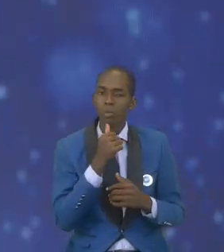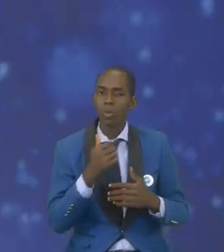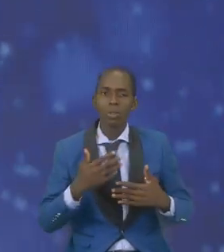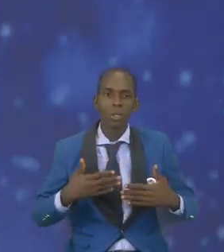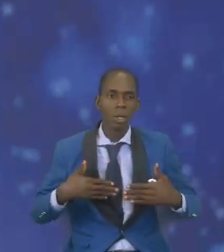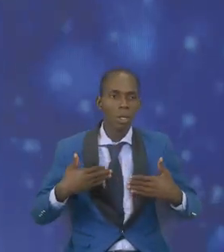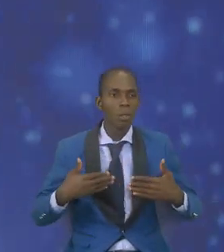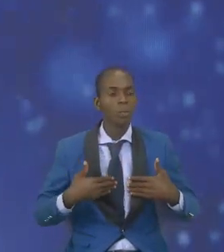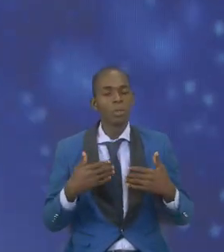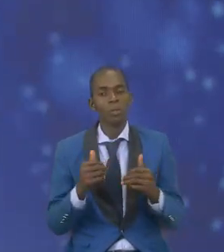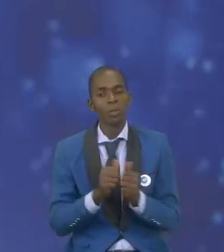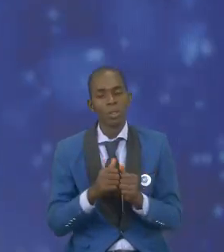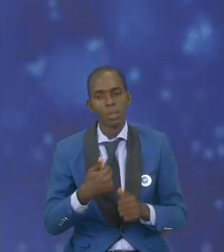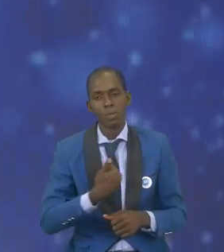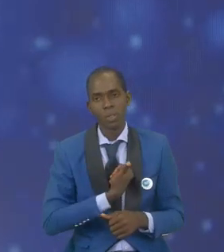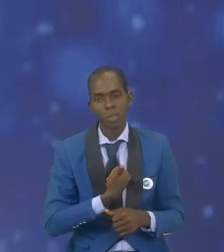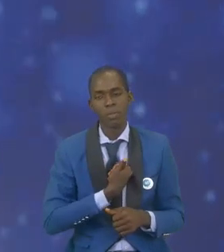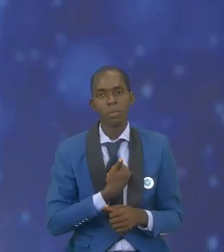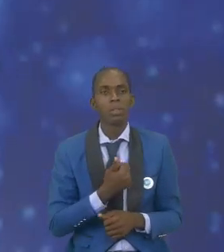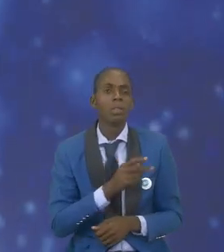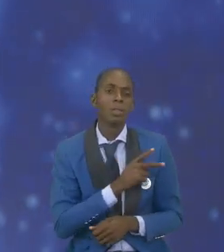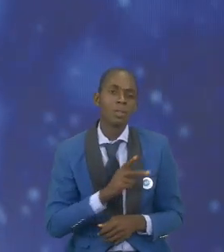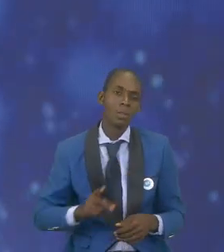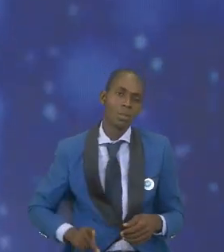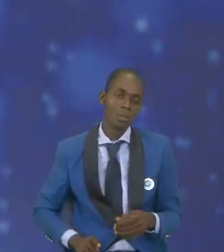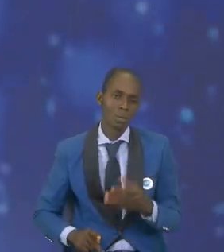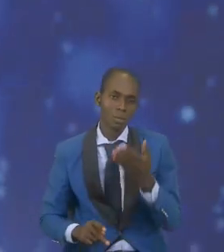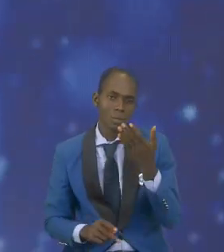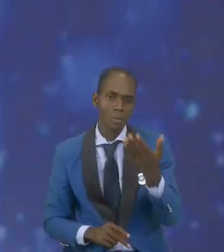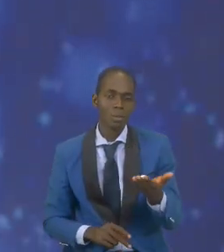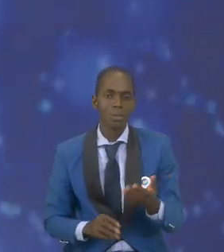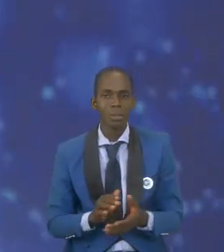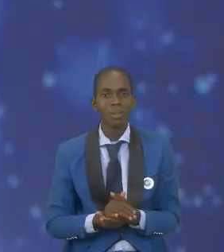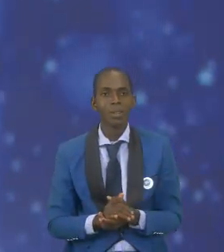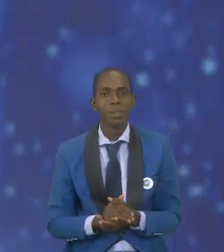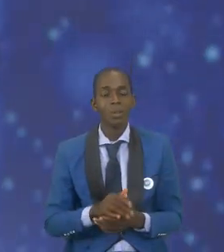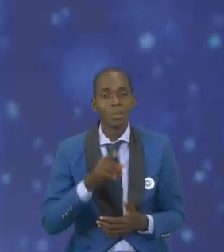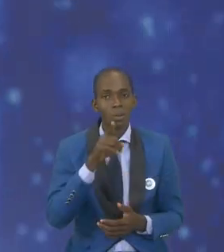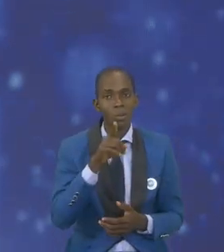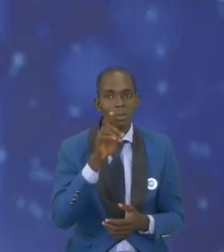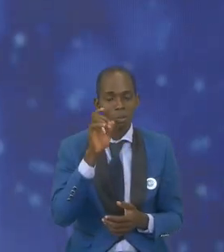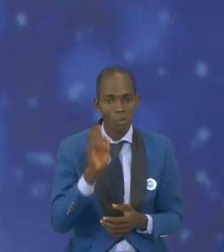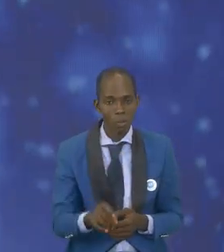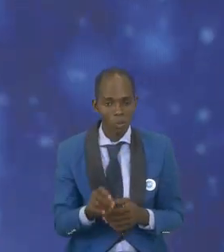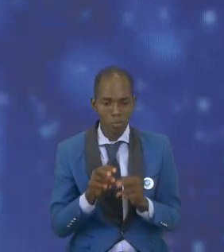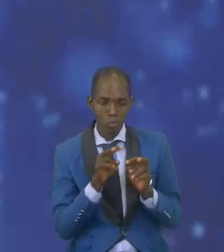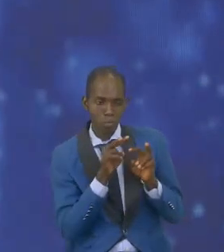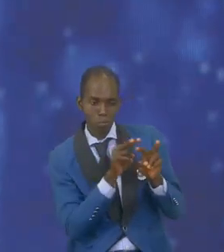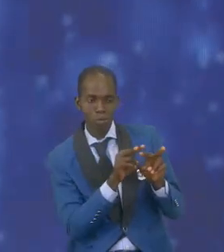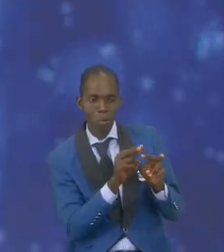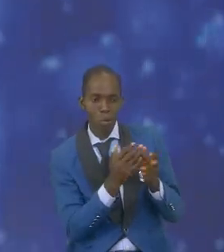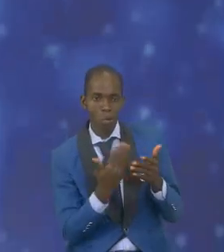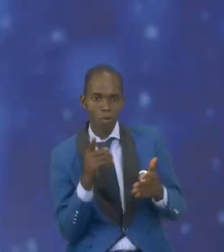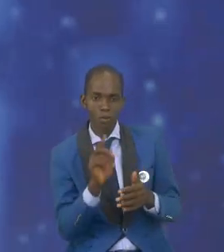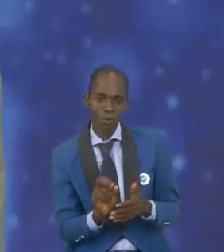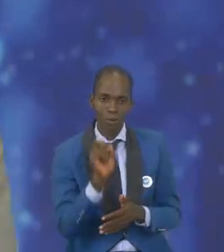with himself. King, you must look before you leap. That's what happens